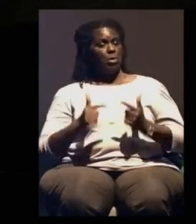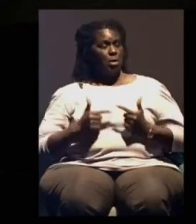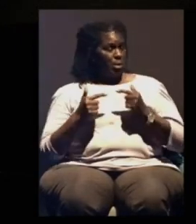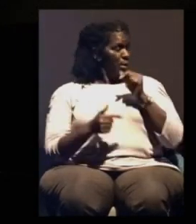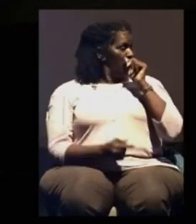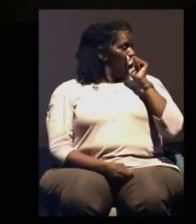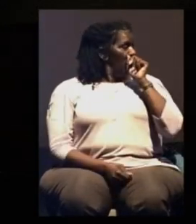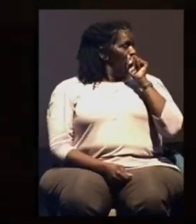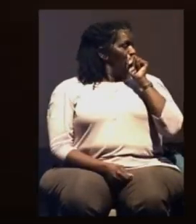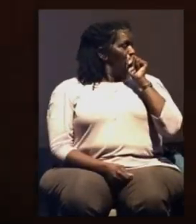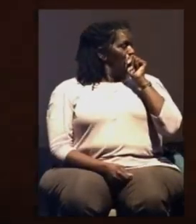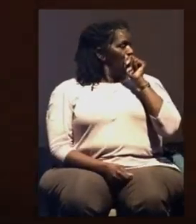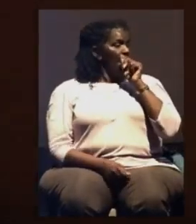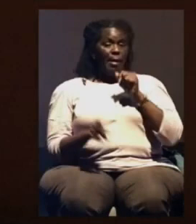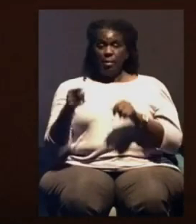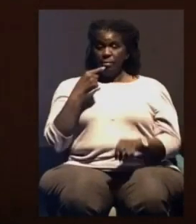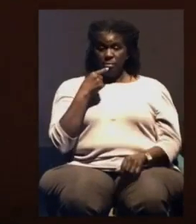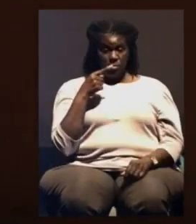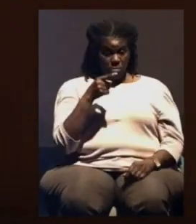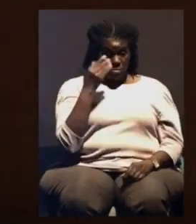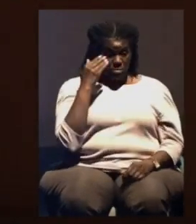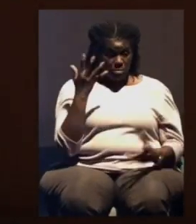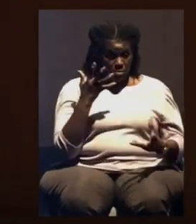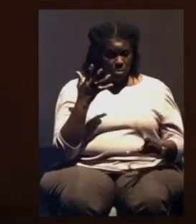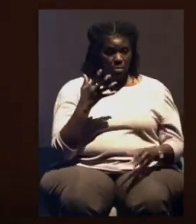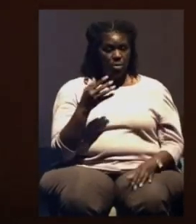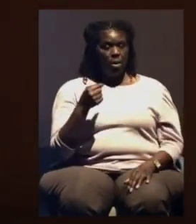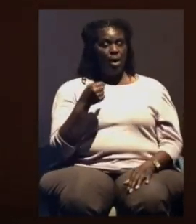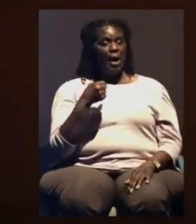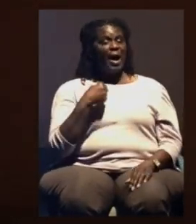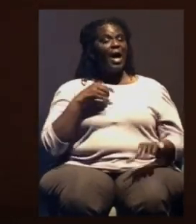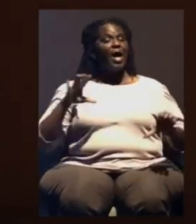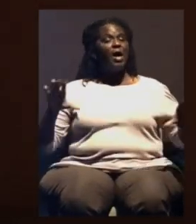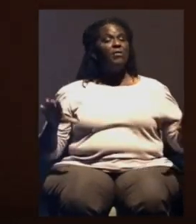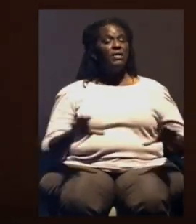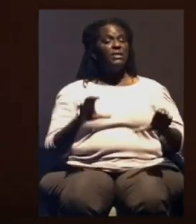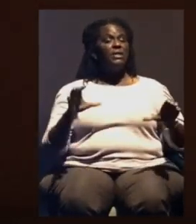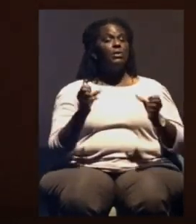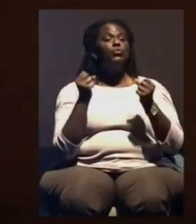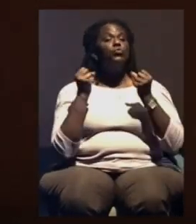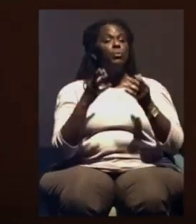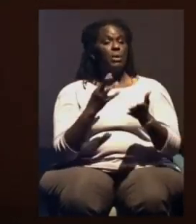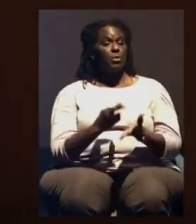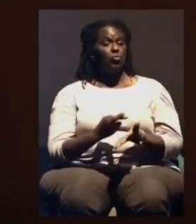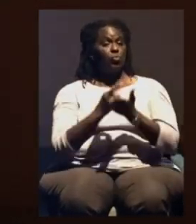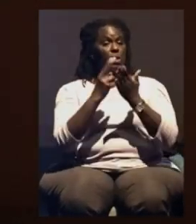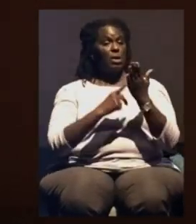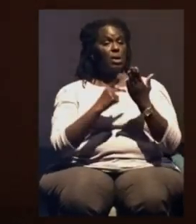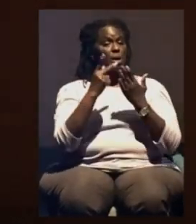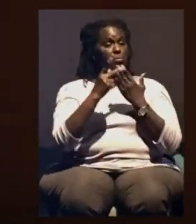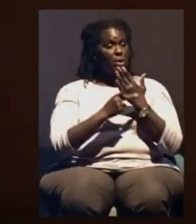this. He said, you know what? He said, I've done so many rehab programs